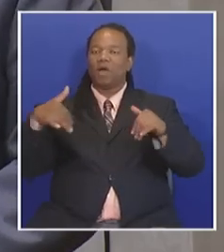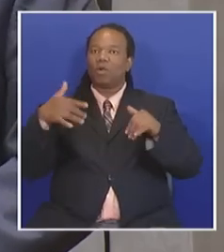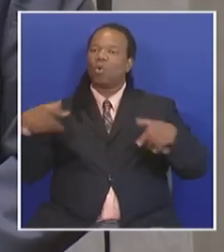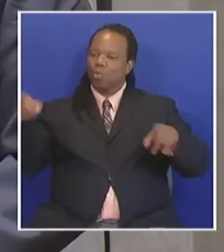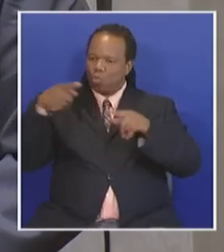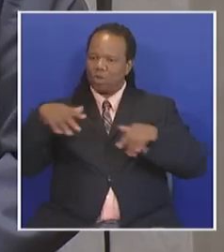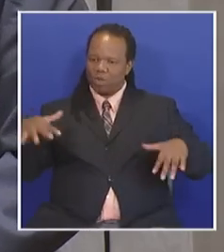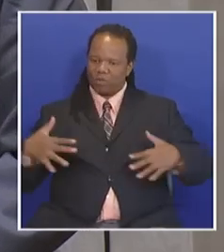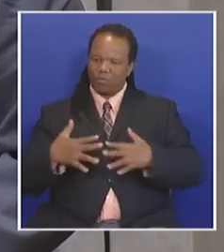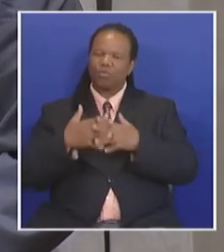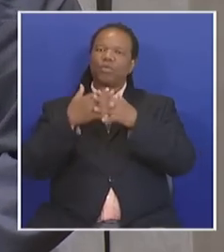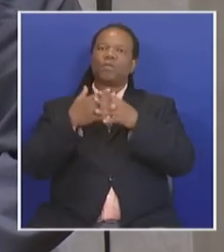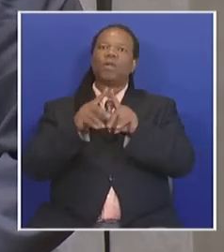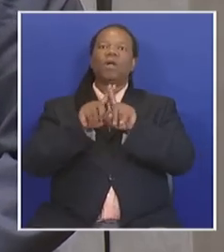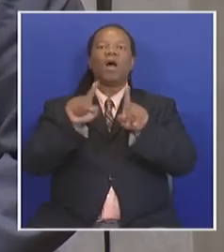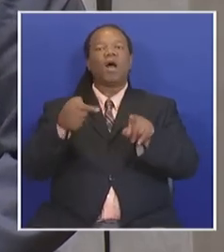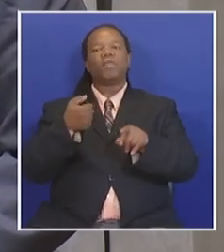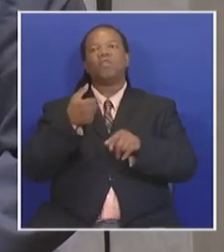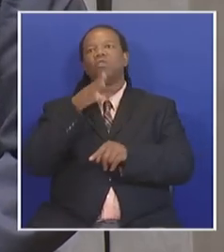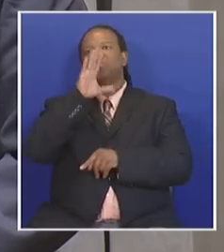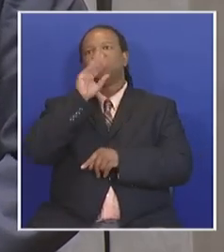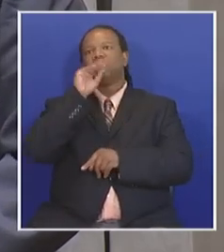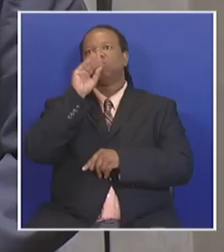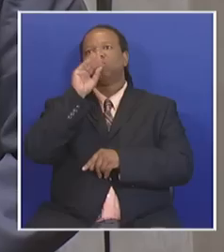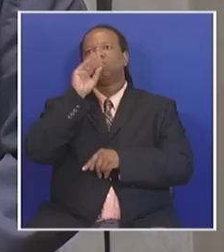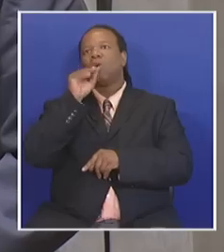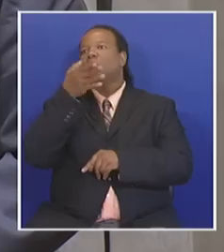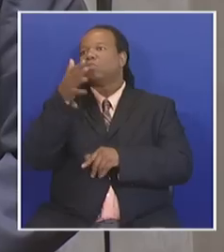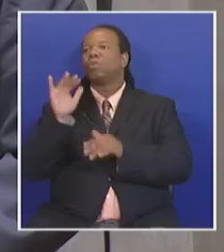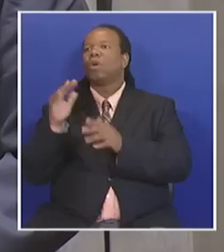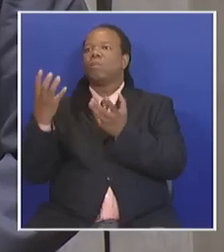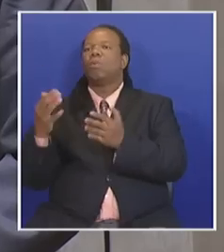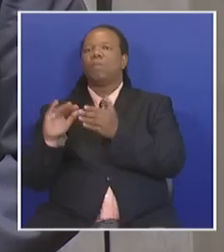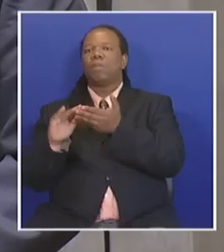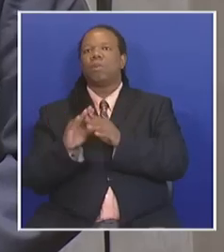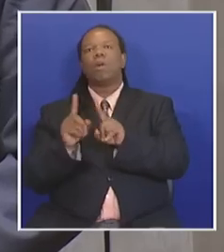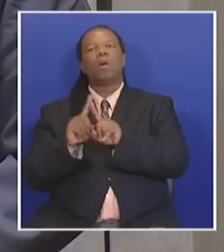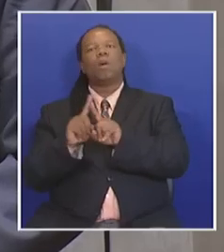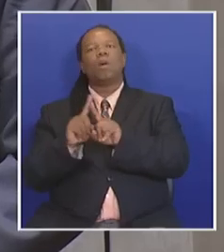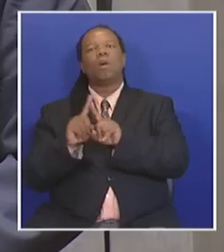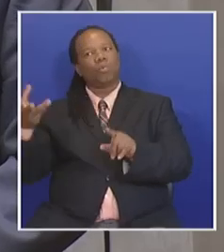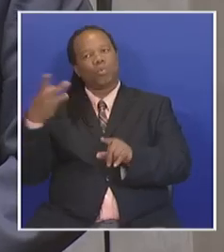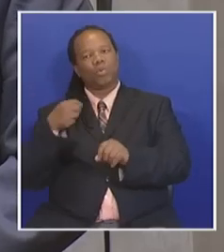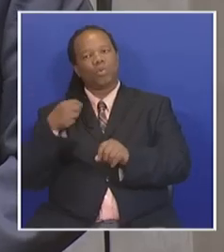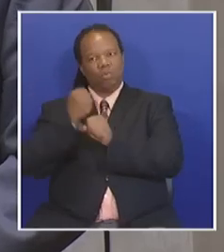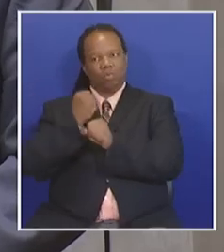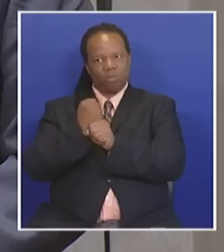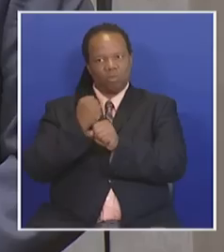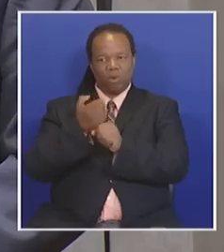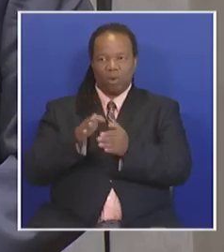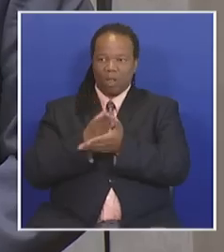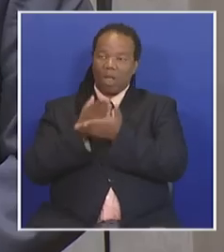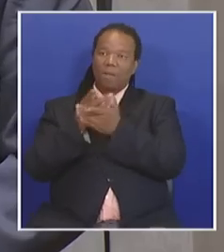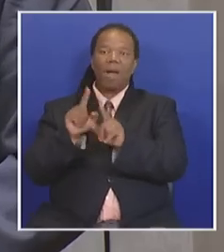others give lip service to the plight of the poor, we will take up their cause. While others are